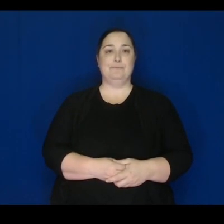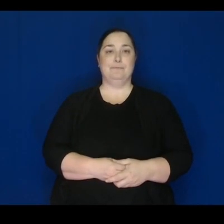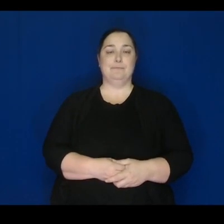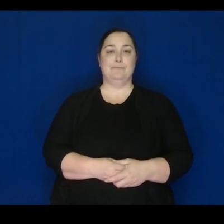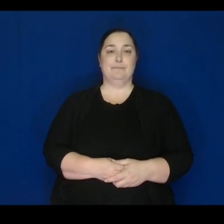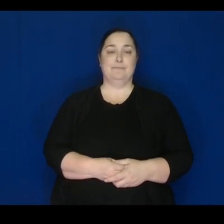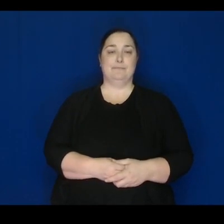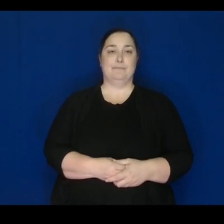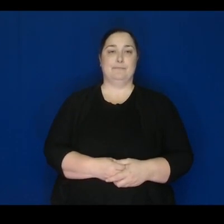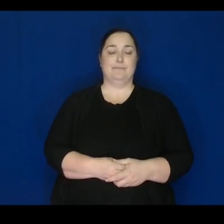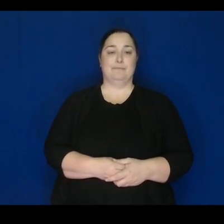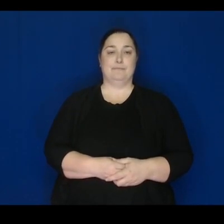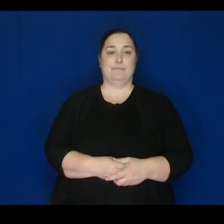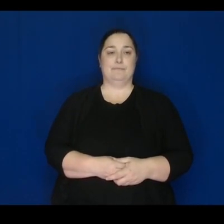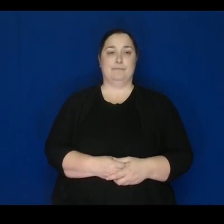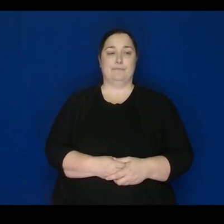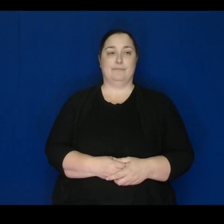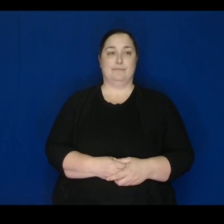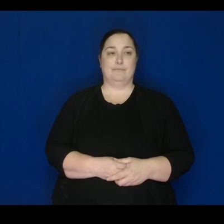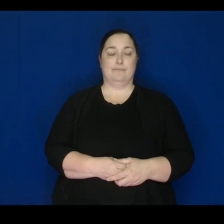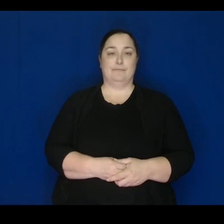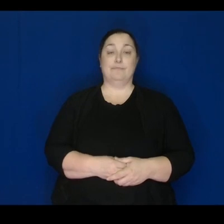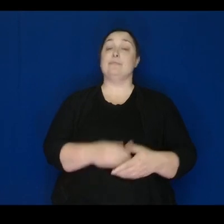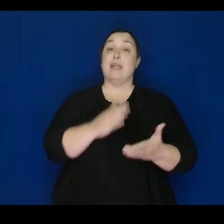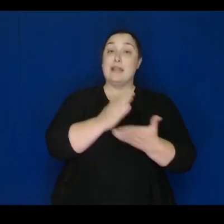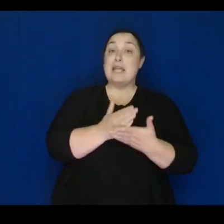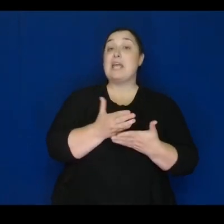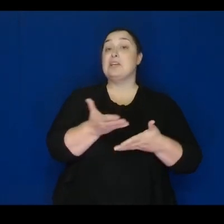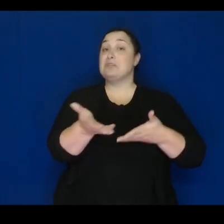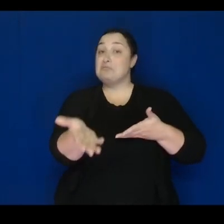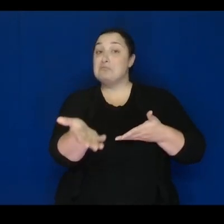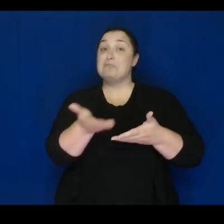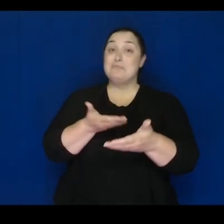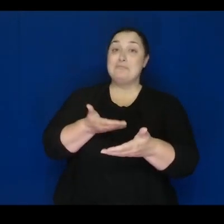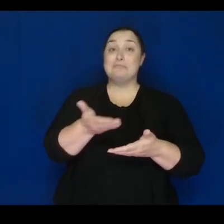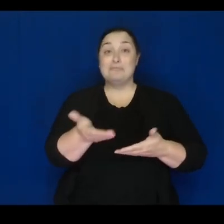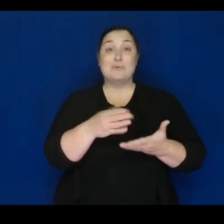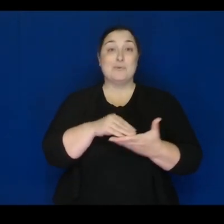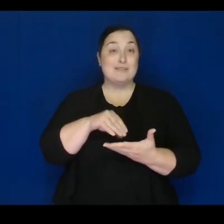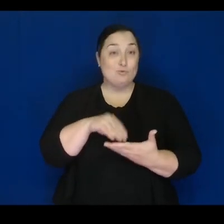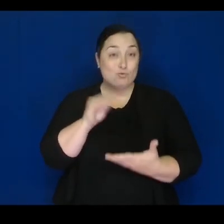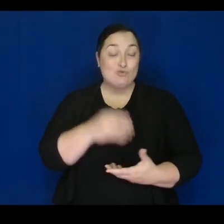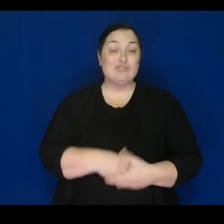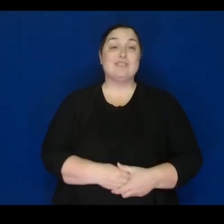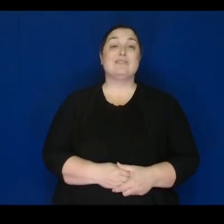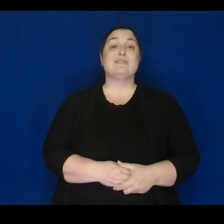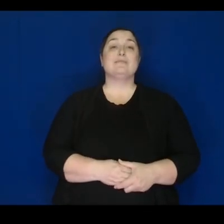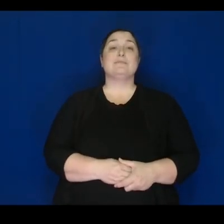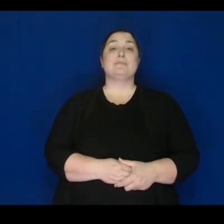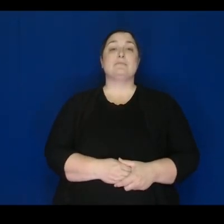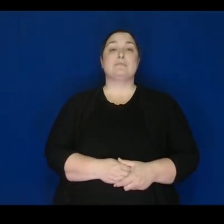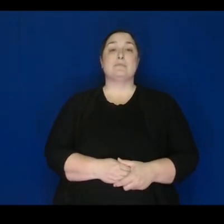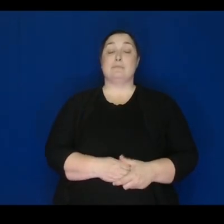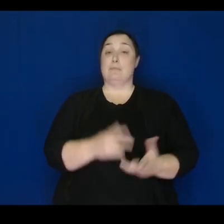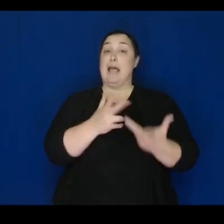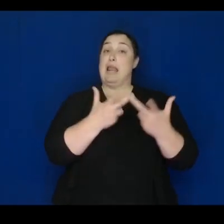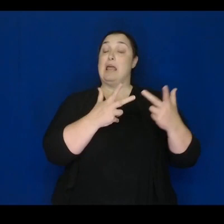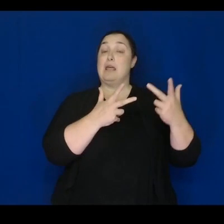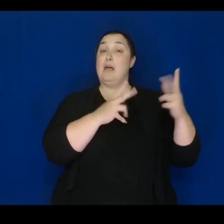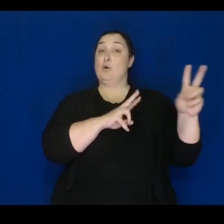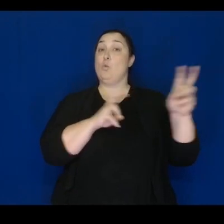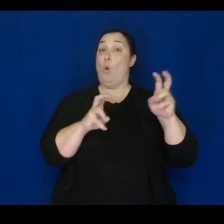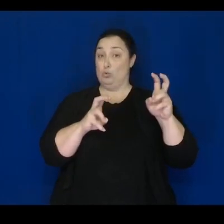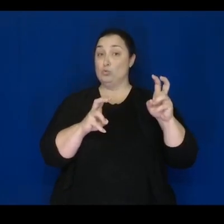And in those moments, we would just facilitate those conversations and go a little bit more deeper. And here's another quote